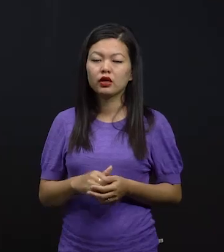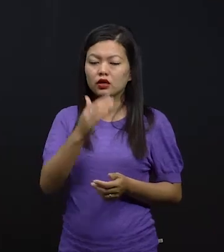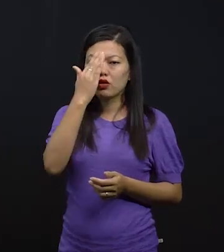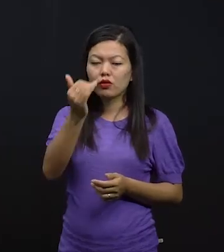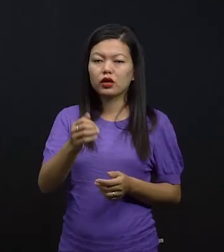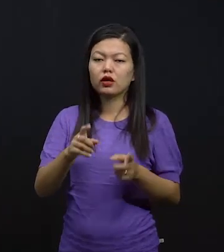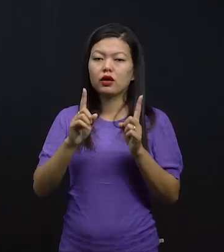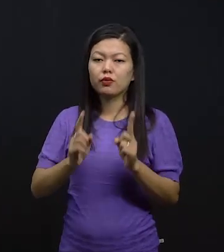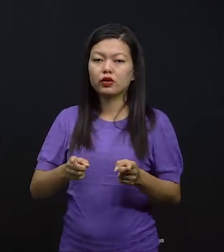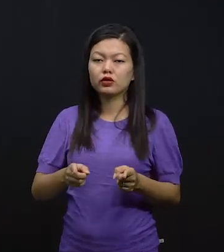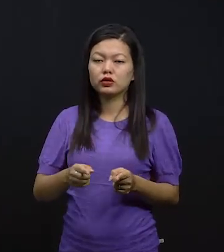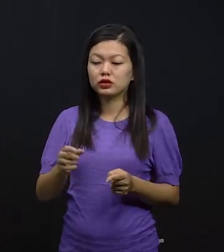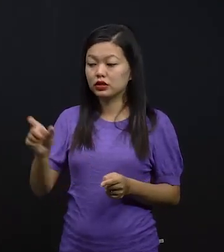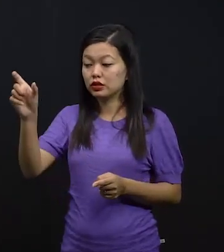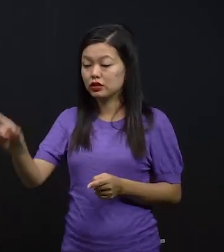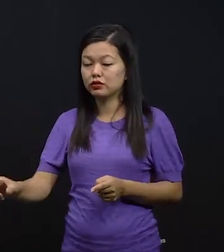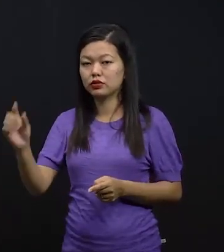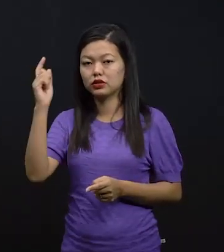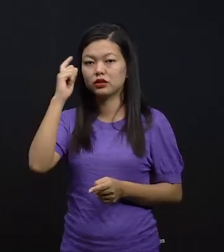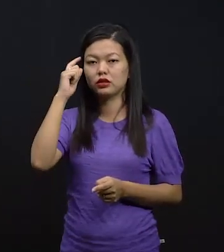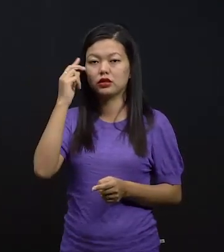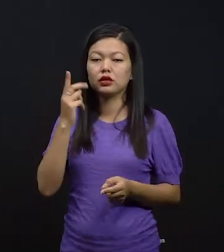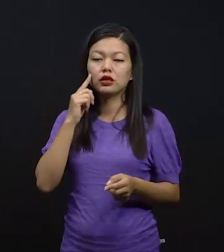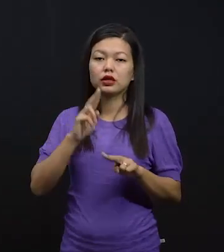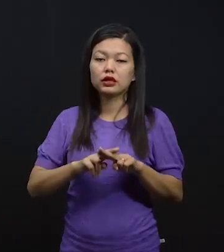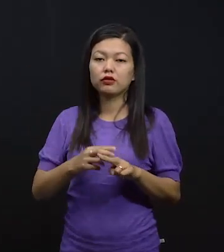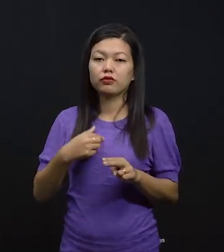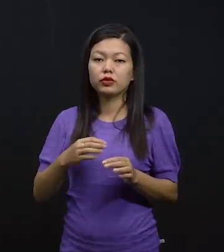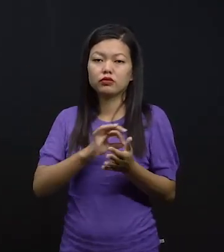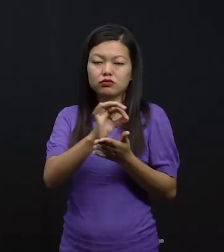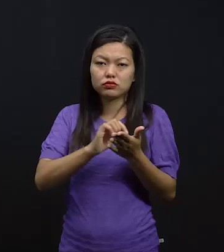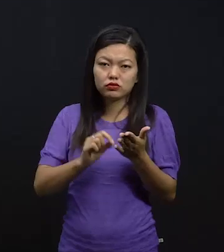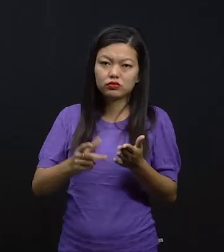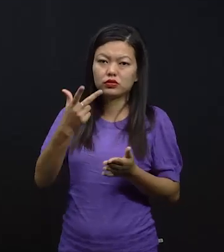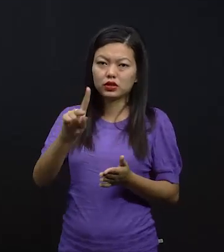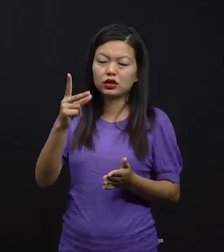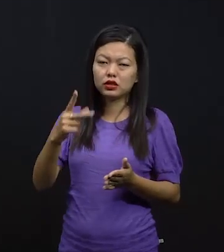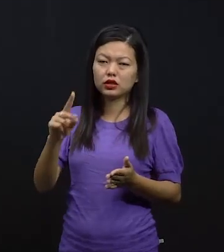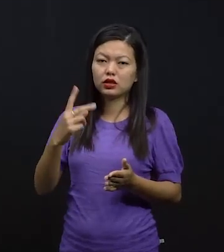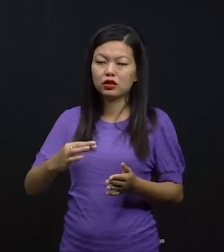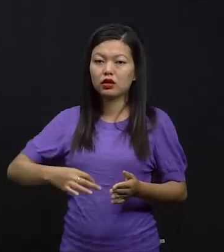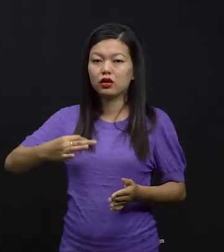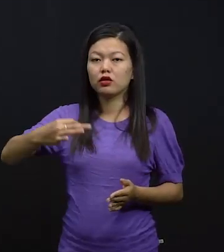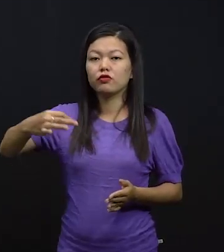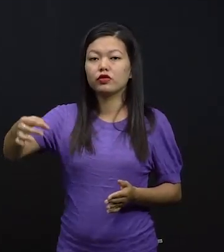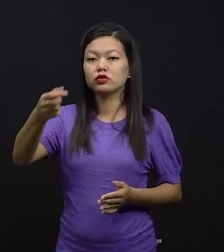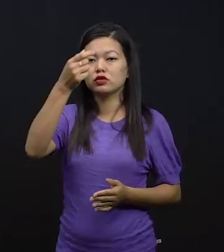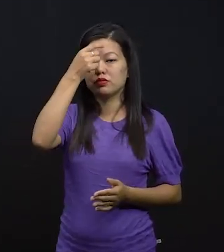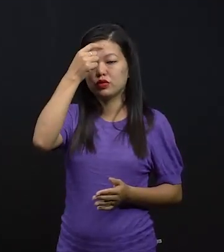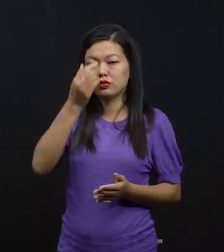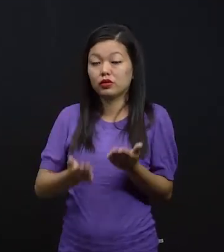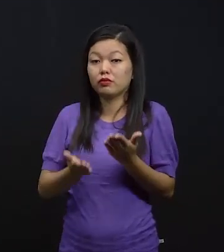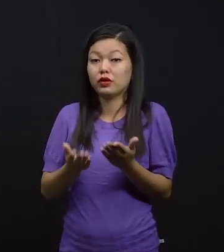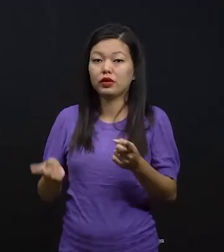just following his mind, and so he decided to follow only what the superiors will instruct him. That is what he had